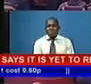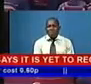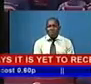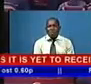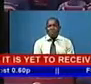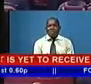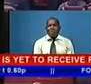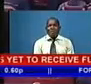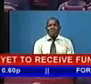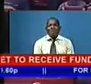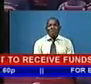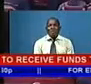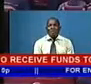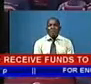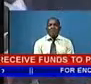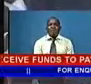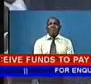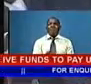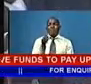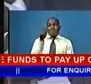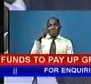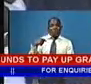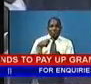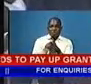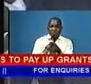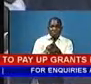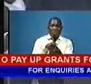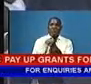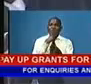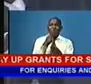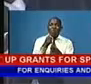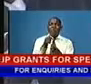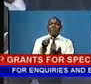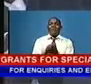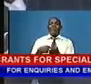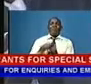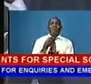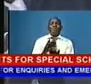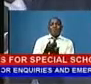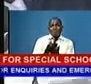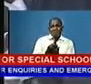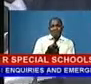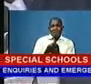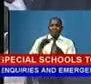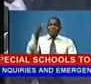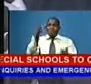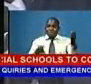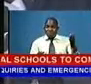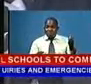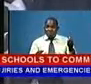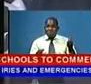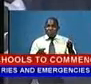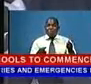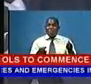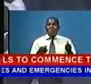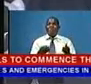And Lord, the matter. We are not dictating to the bench. We are asking for leave from